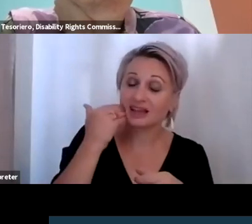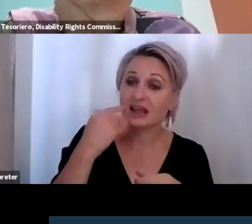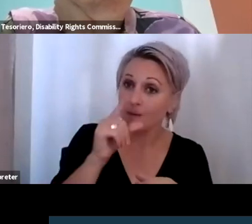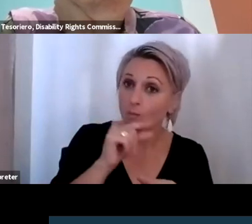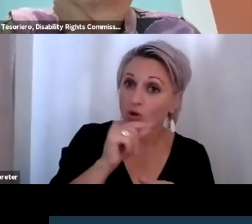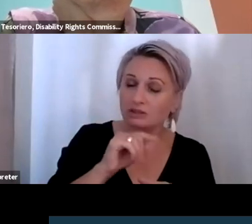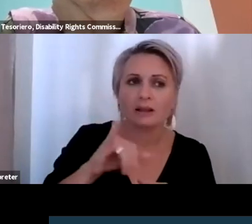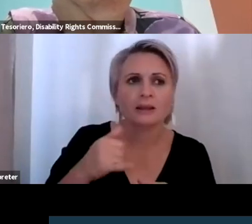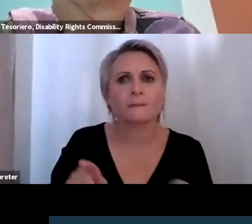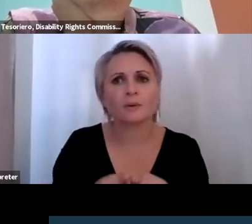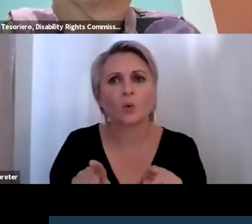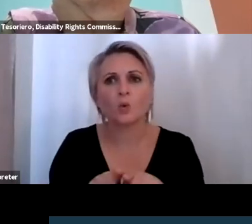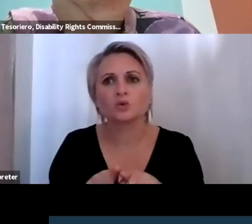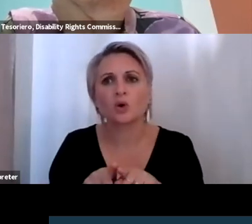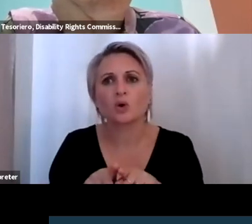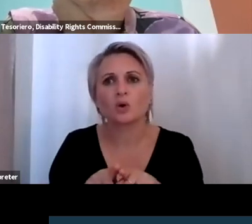include